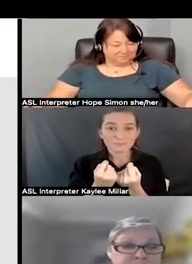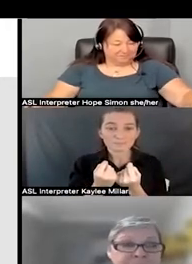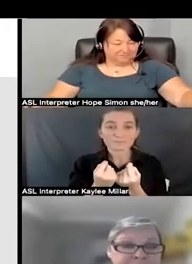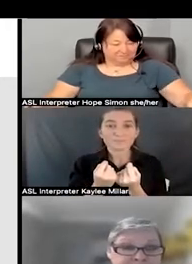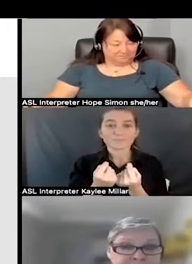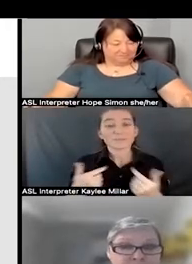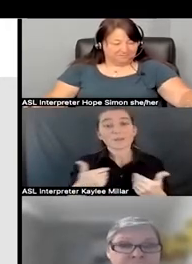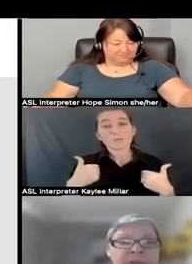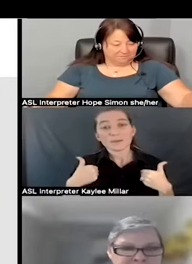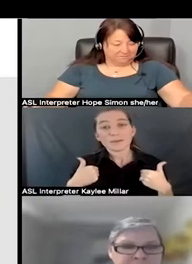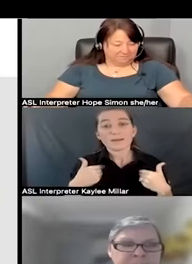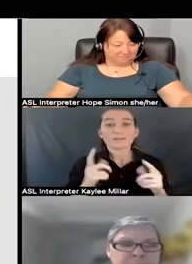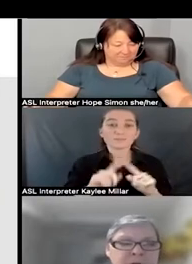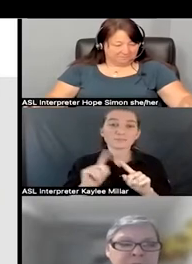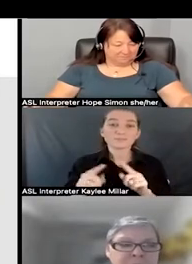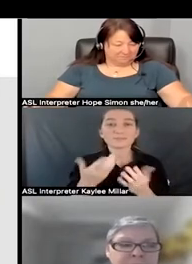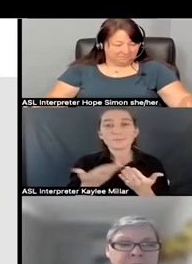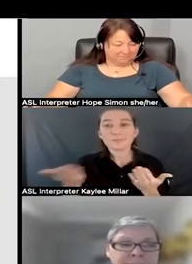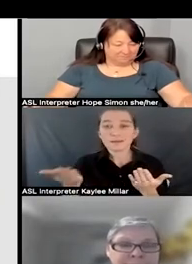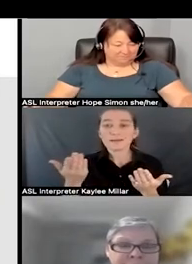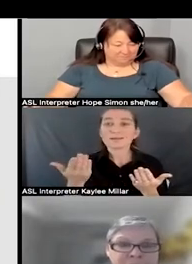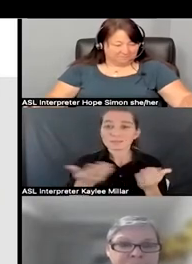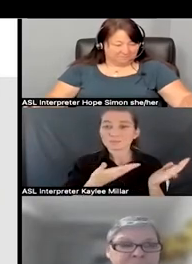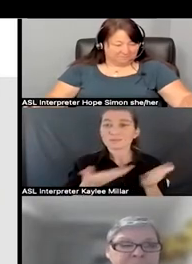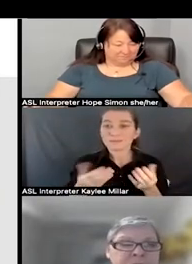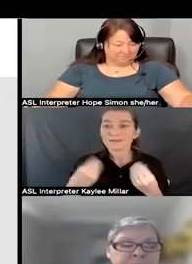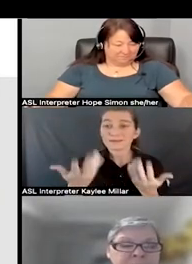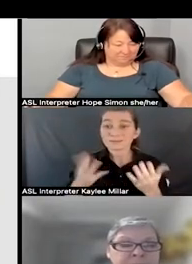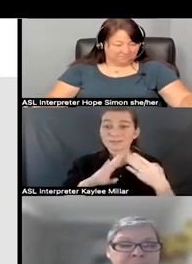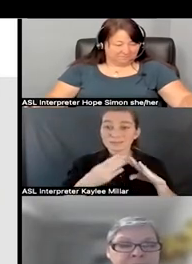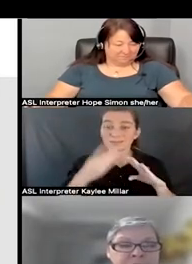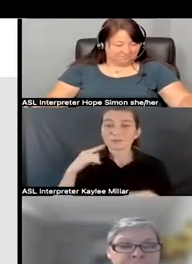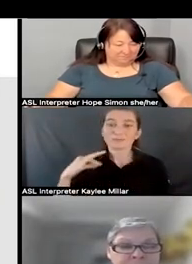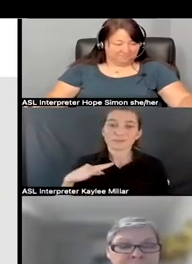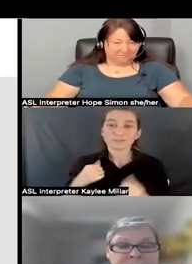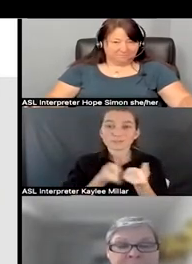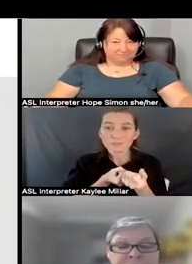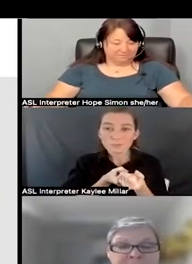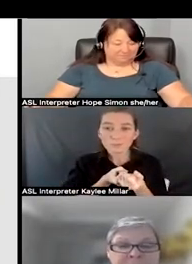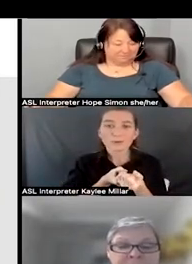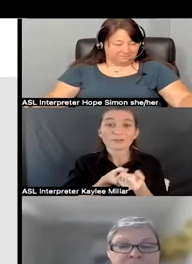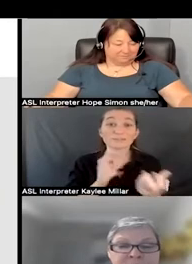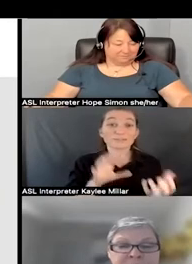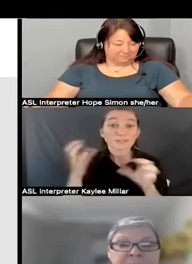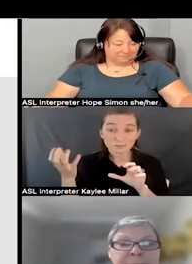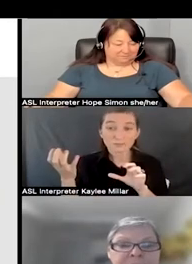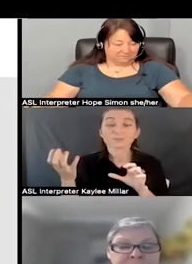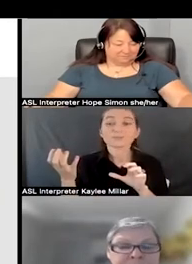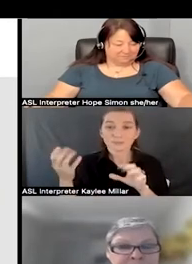supplies throughout the city for volunteer support following a disaster. And those volunteers with DDP